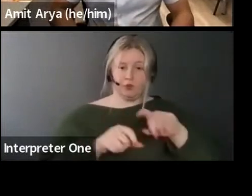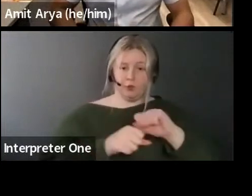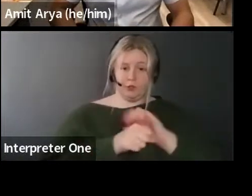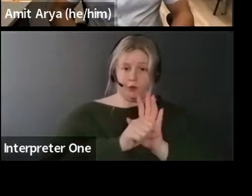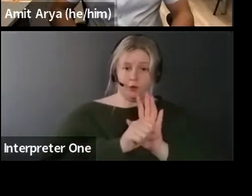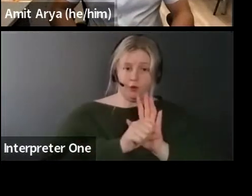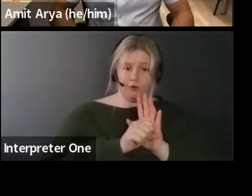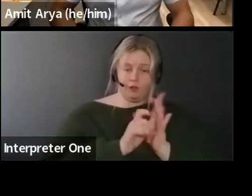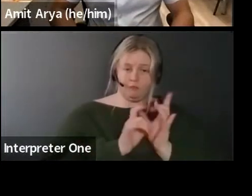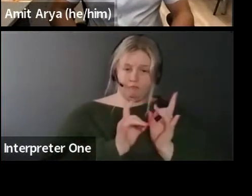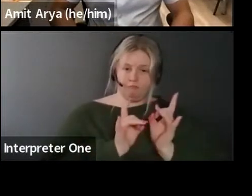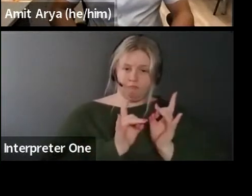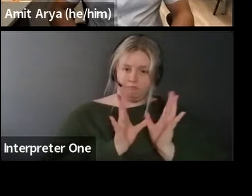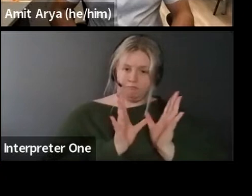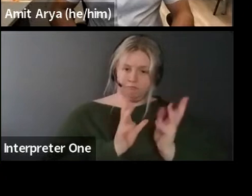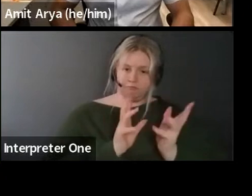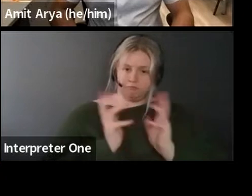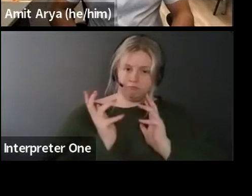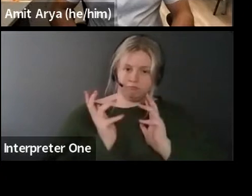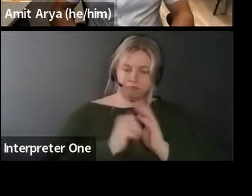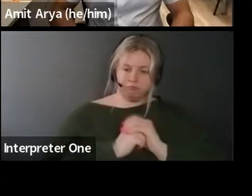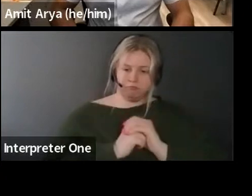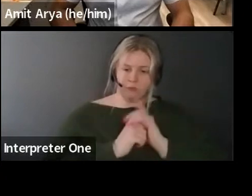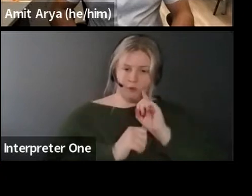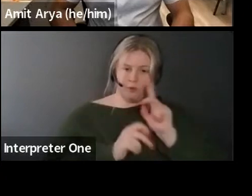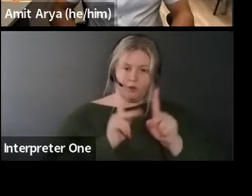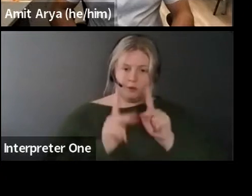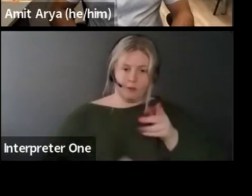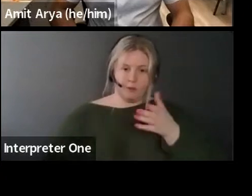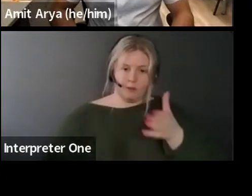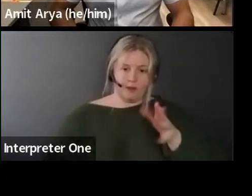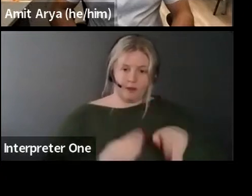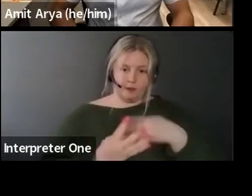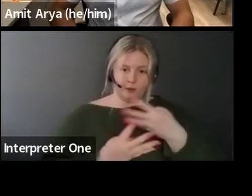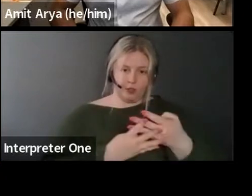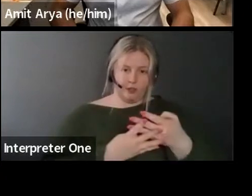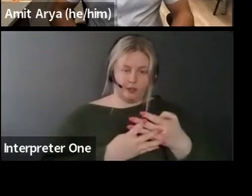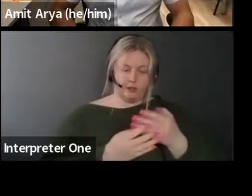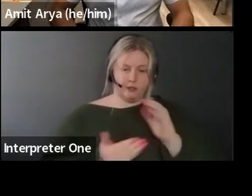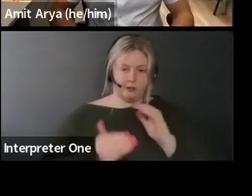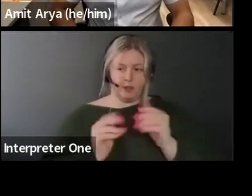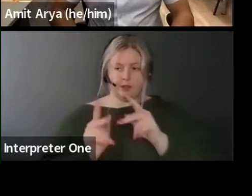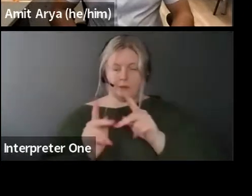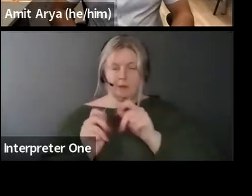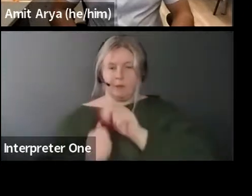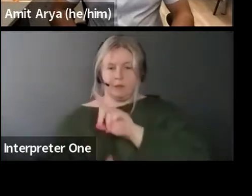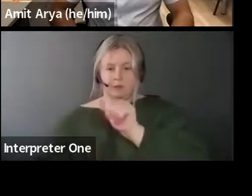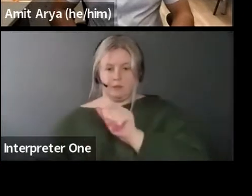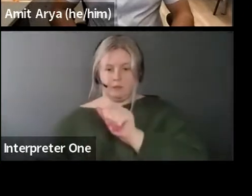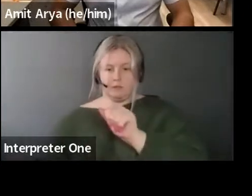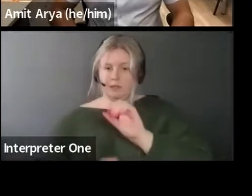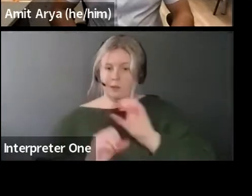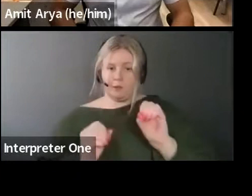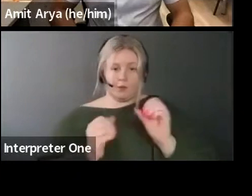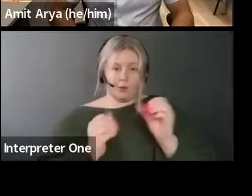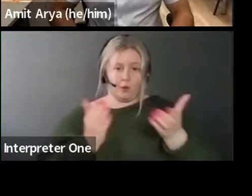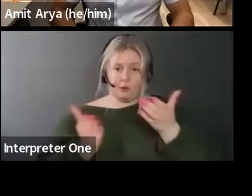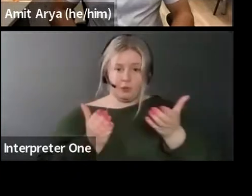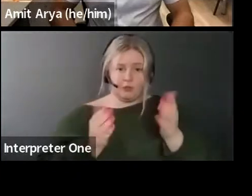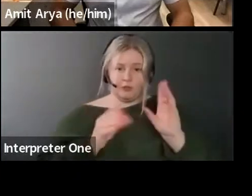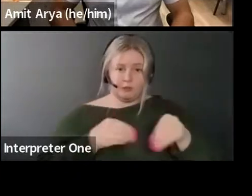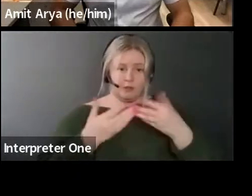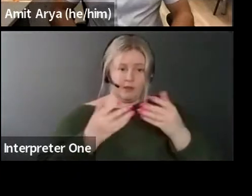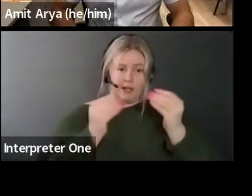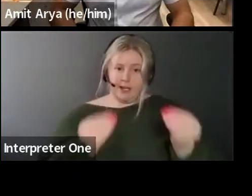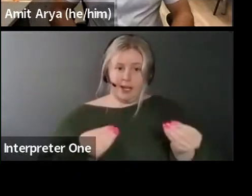worse for folks who were incarcerated and who were disabled. There was literally like no services provided. Like